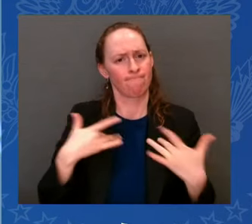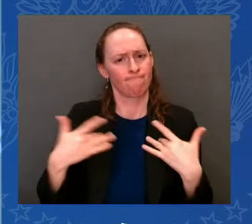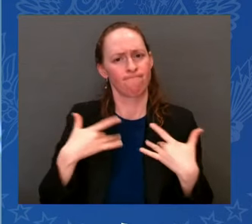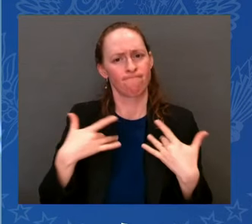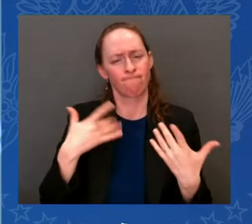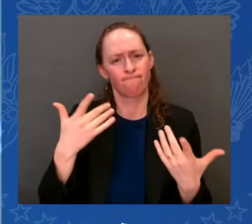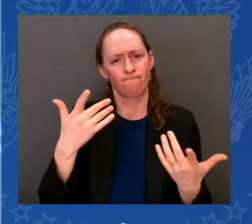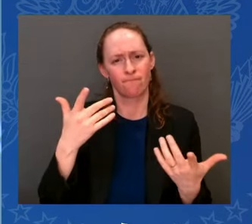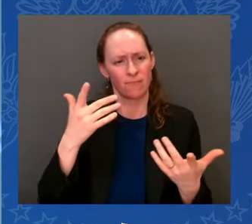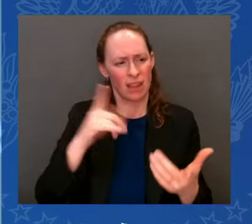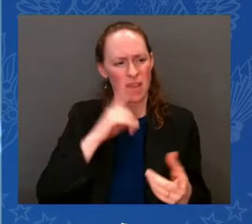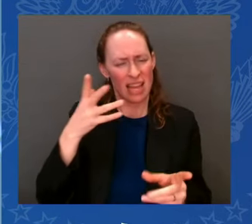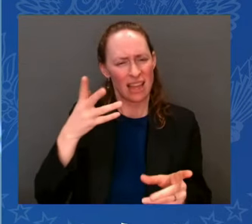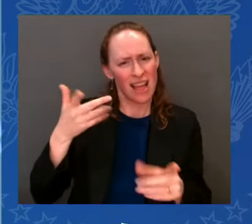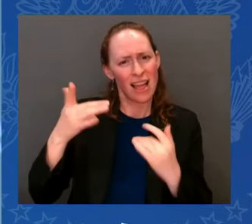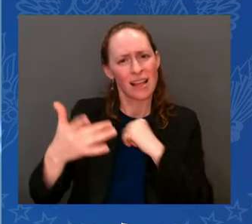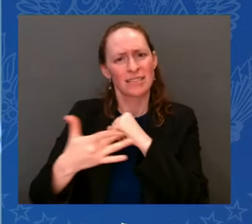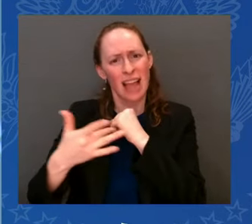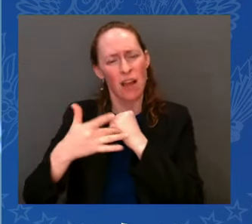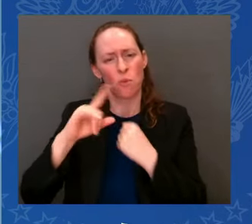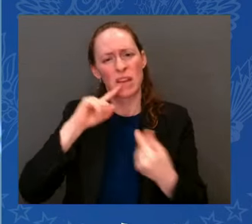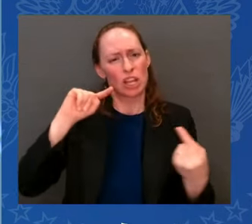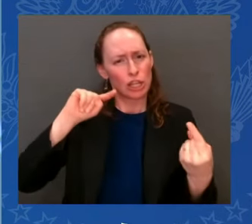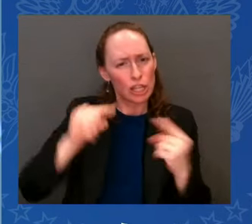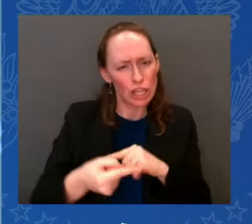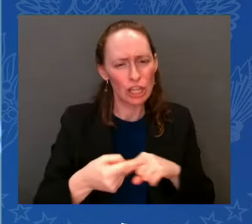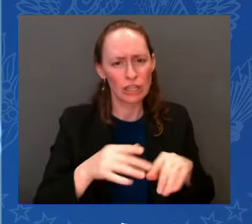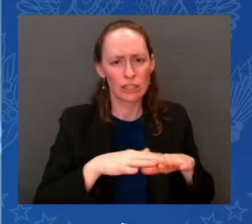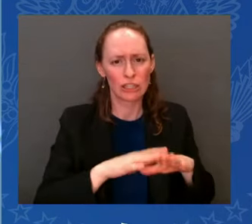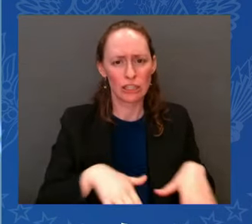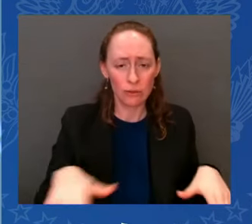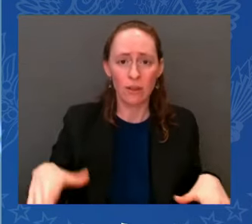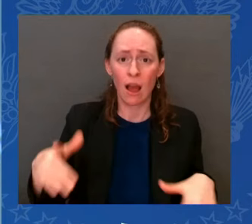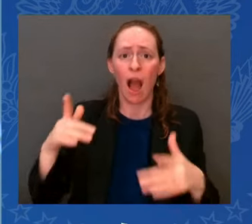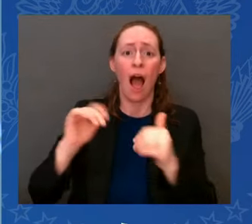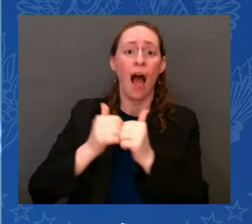able to use our children. It's got to stop.